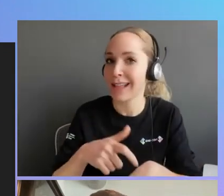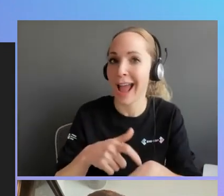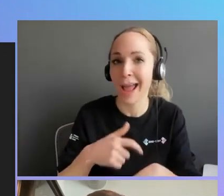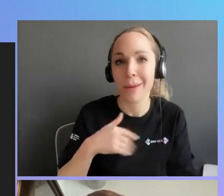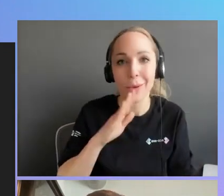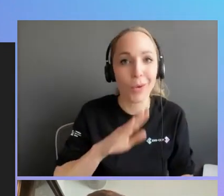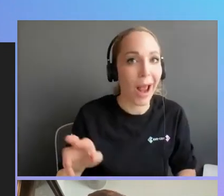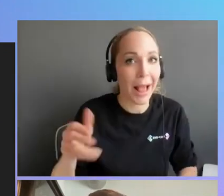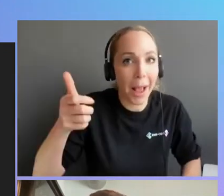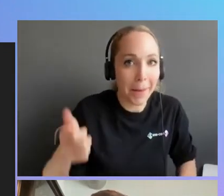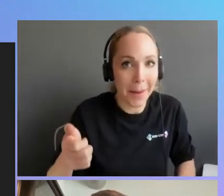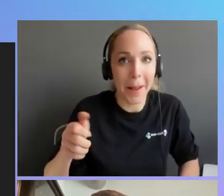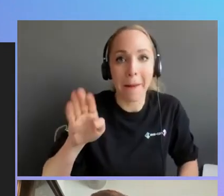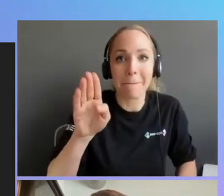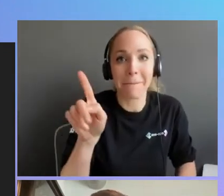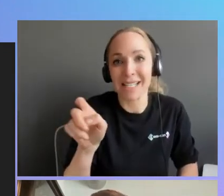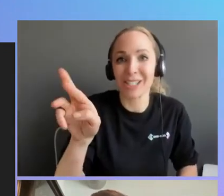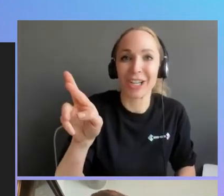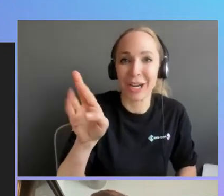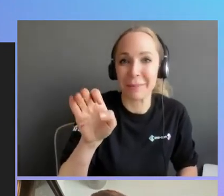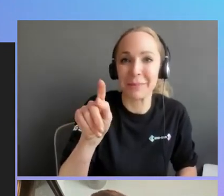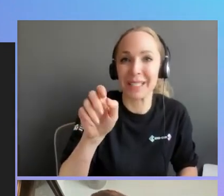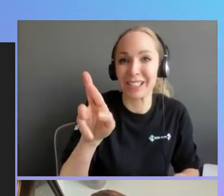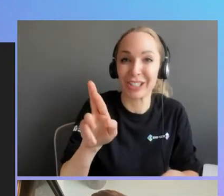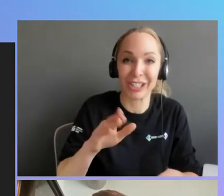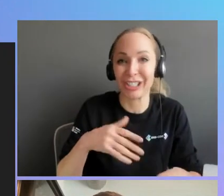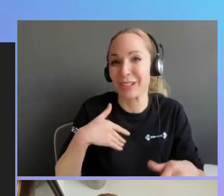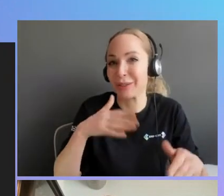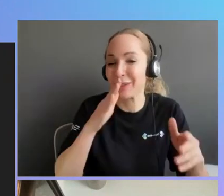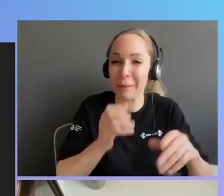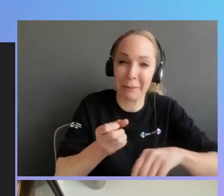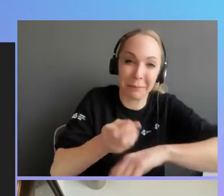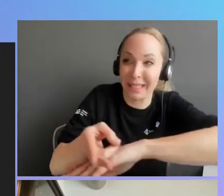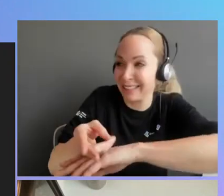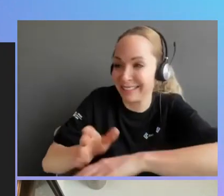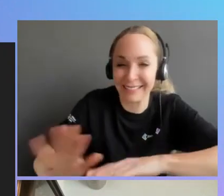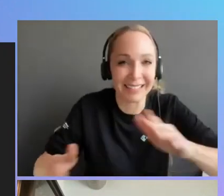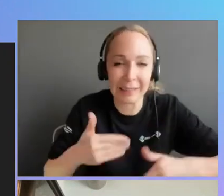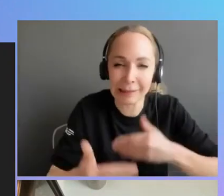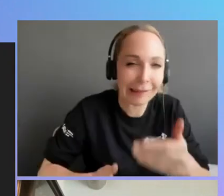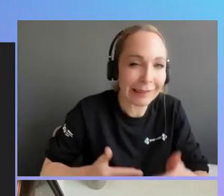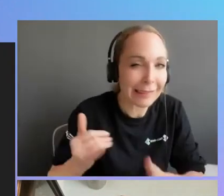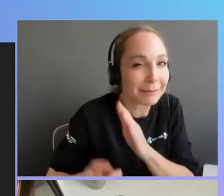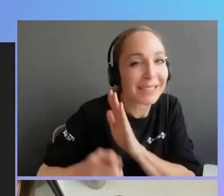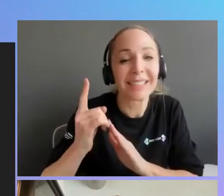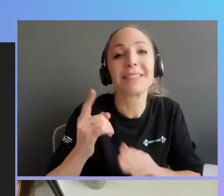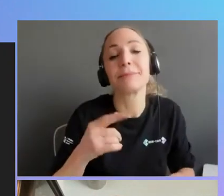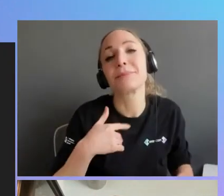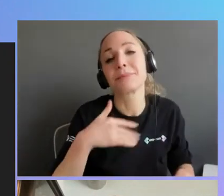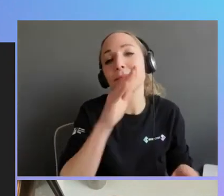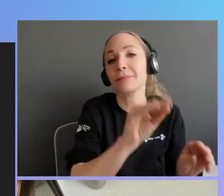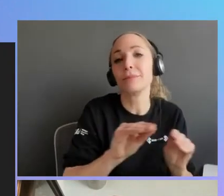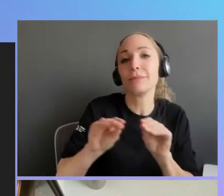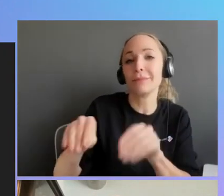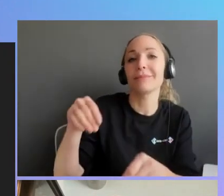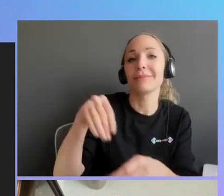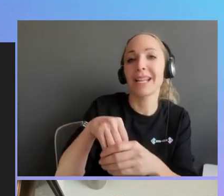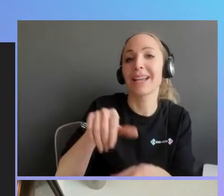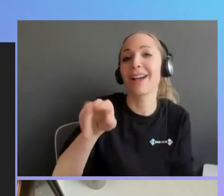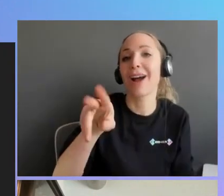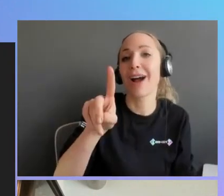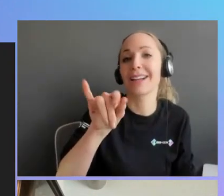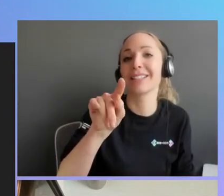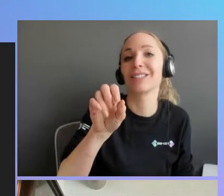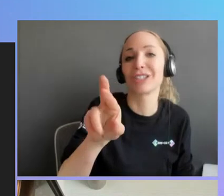usual. I'm gonna quickly export some issues so we can import them into Auditor. But before I do that, I want to quickly showcase a